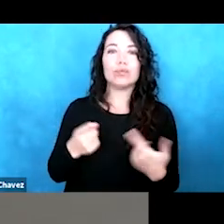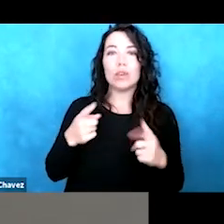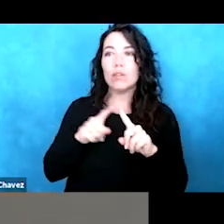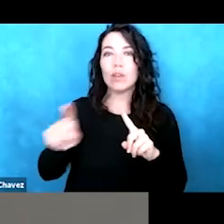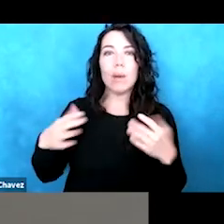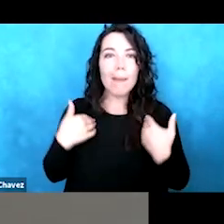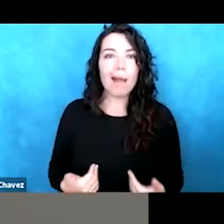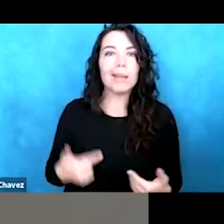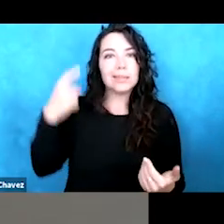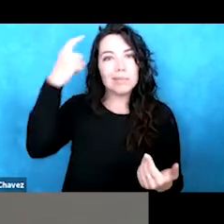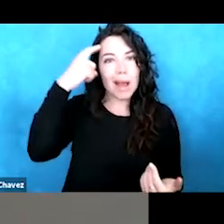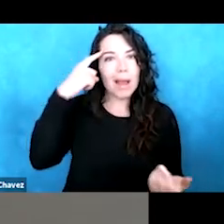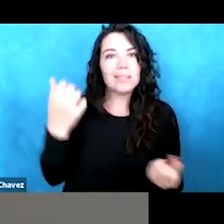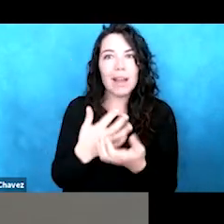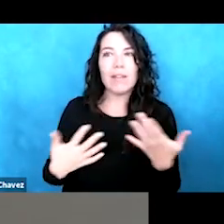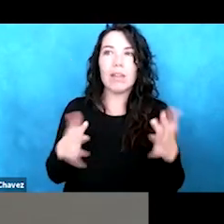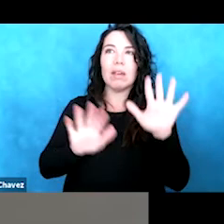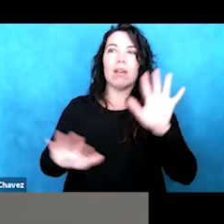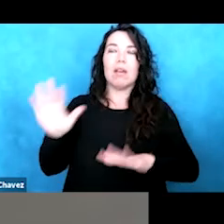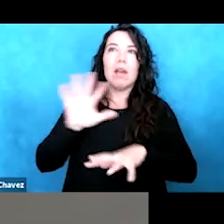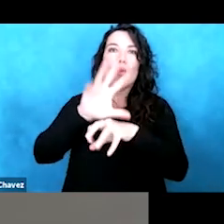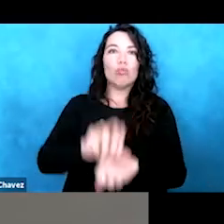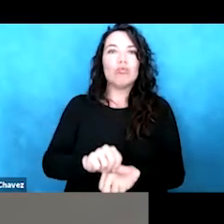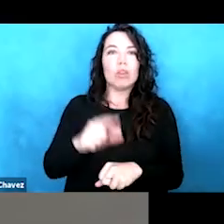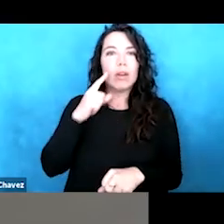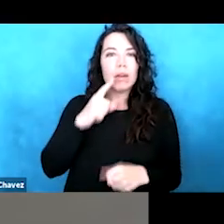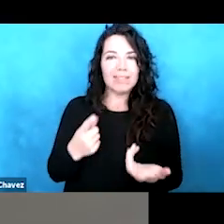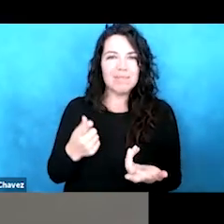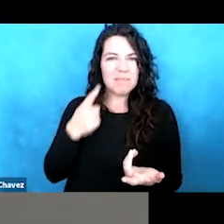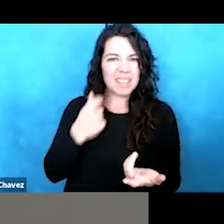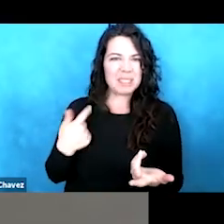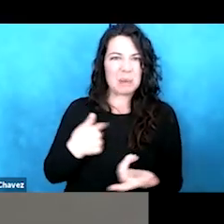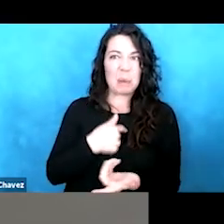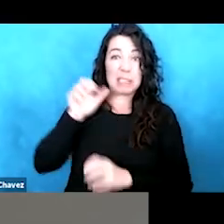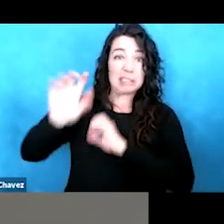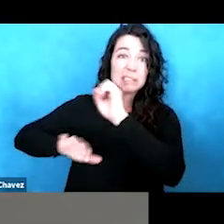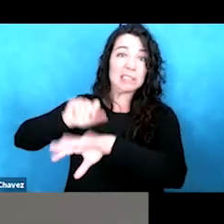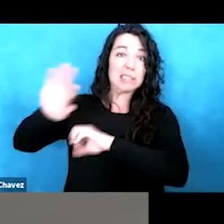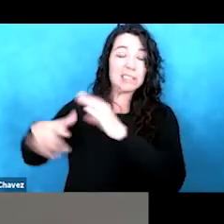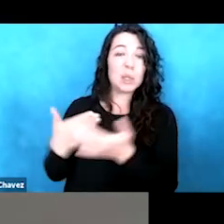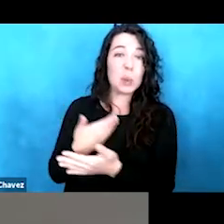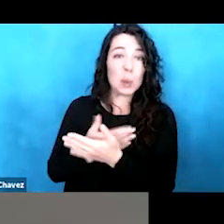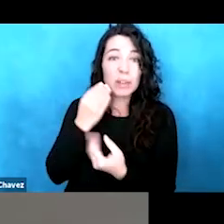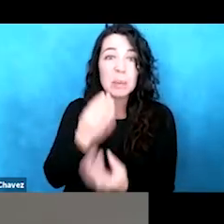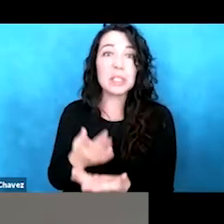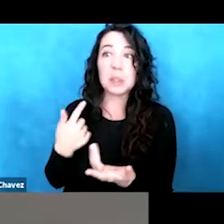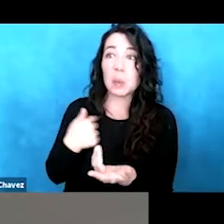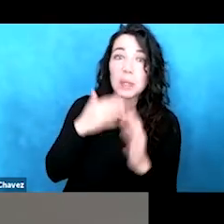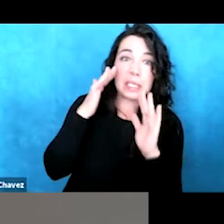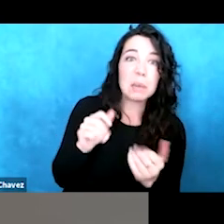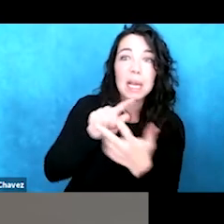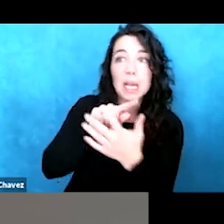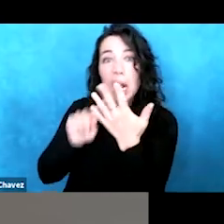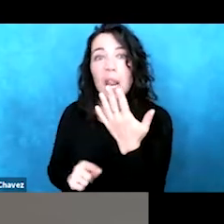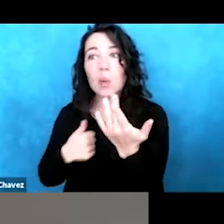settle and for them to be able to onboard and take new information on. So are you front loading lots of information at the beginning of your program, asking and expecting your participants to